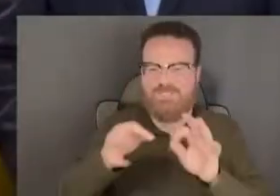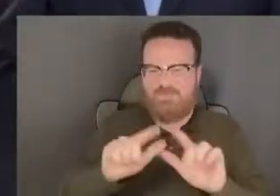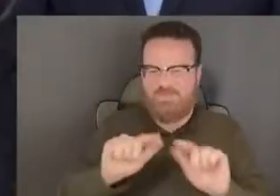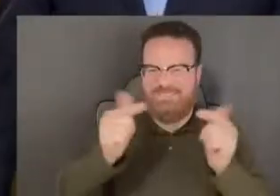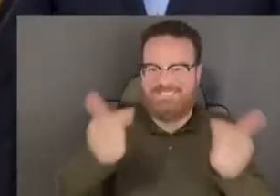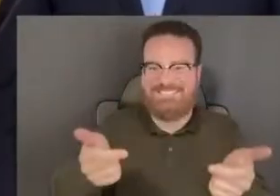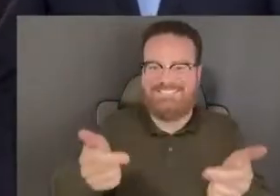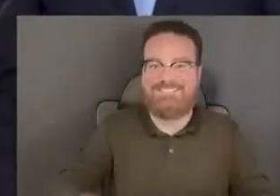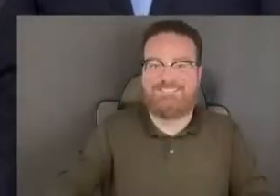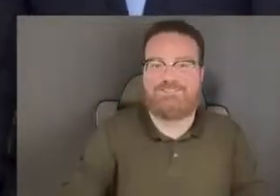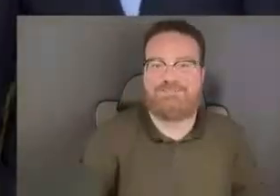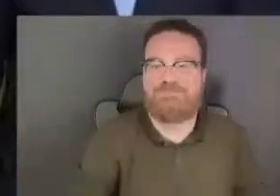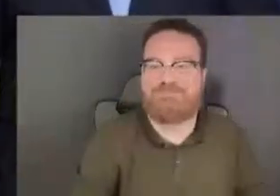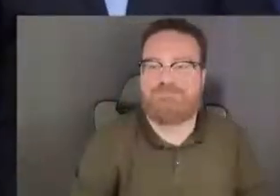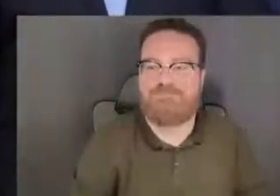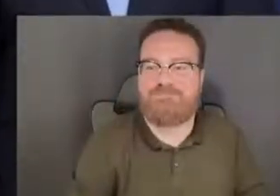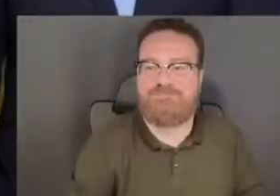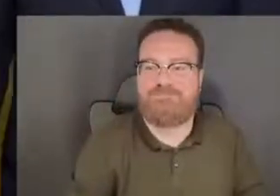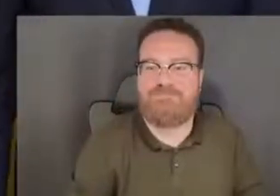Yes.